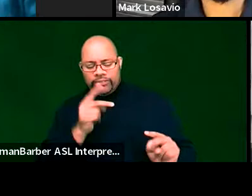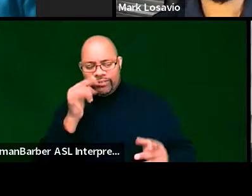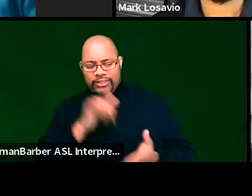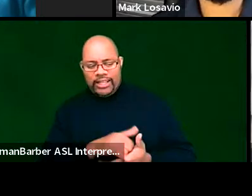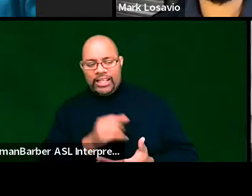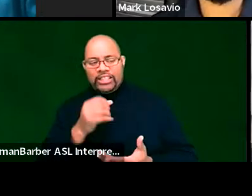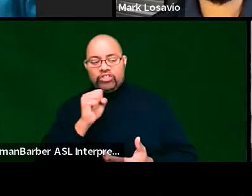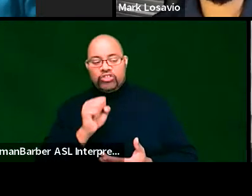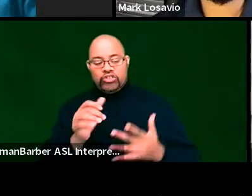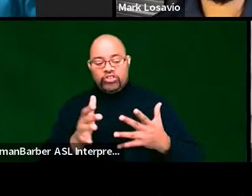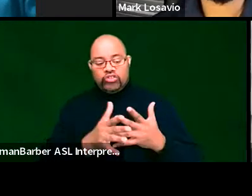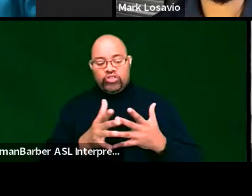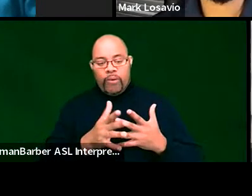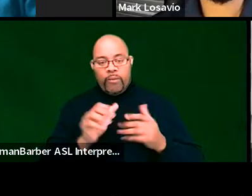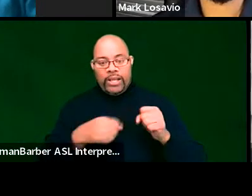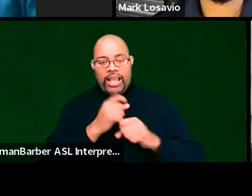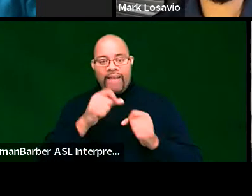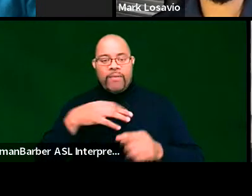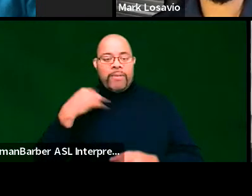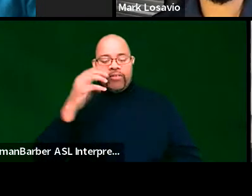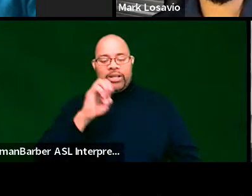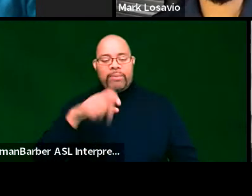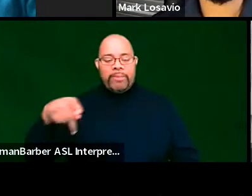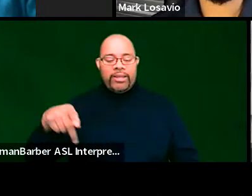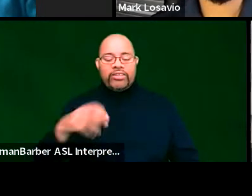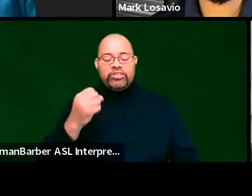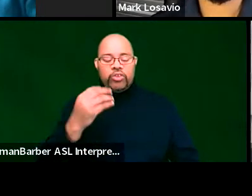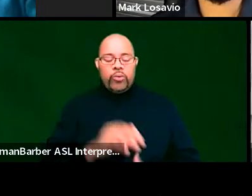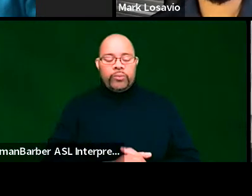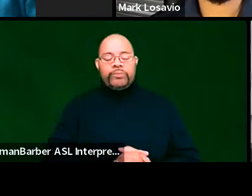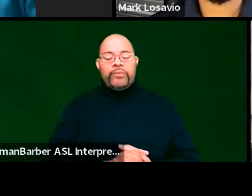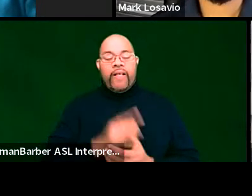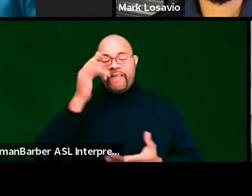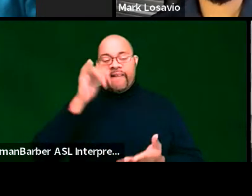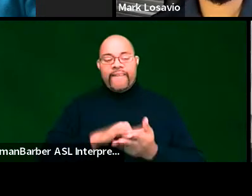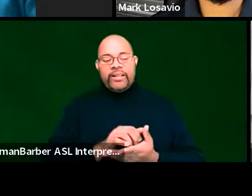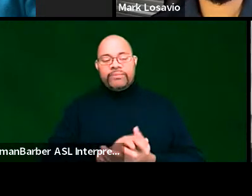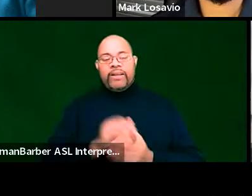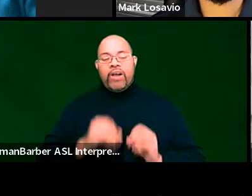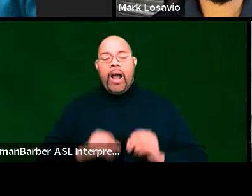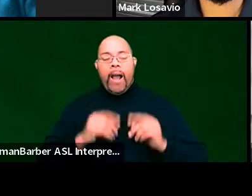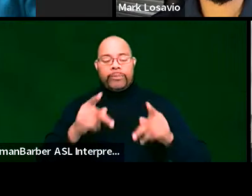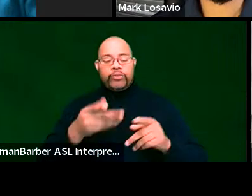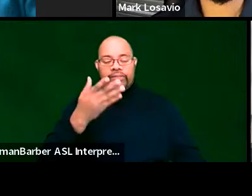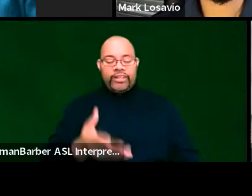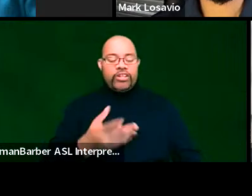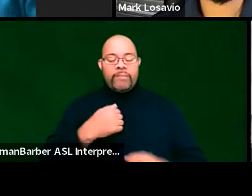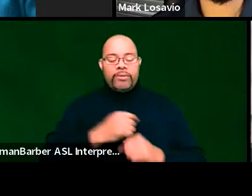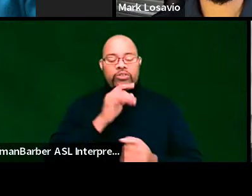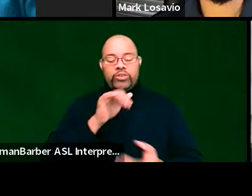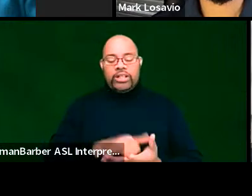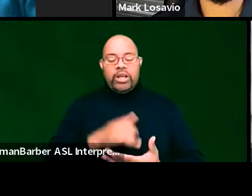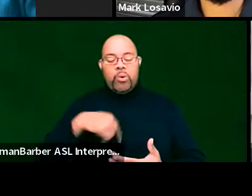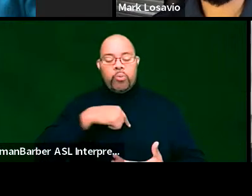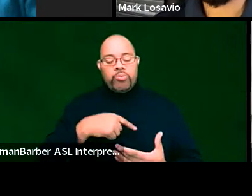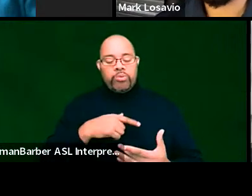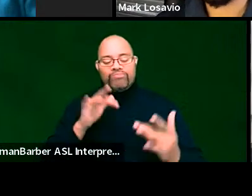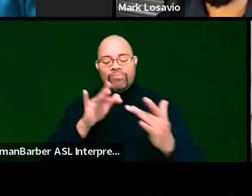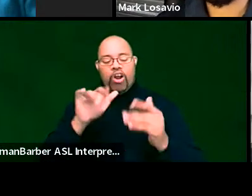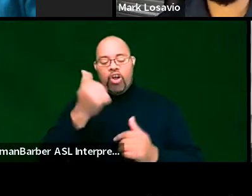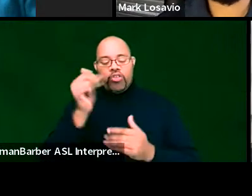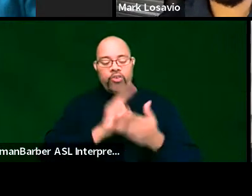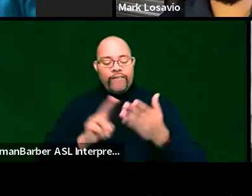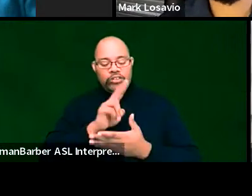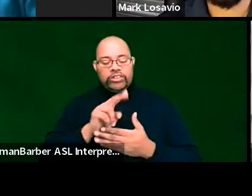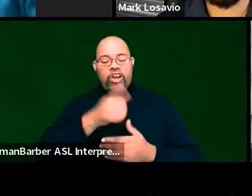in sophomore year, you got to apply to EPP, right? And so I think that there's an opportunity to make sure that we reach other